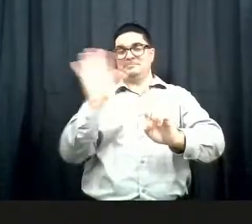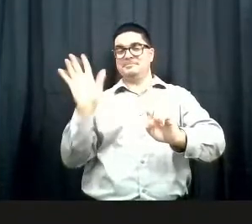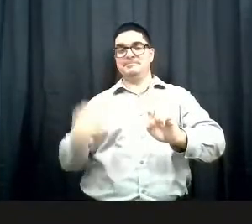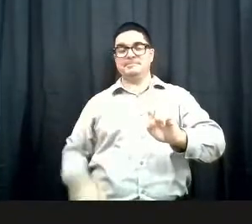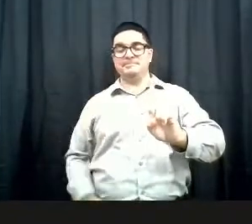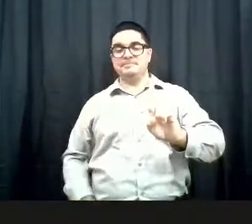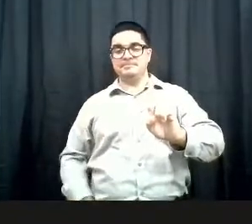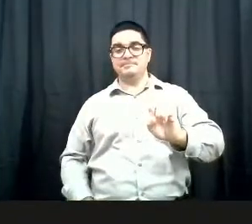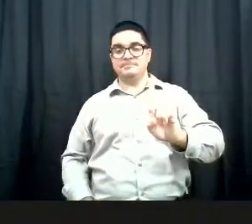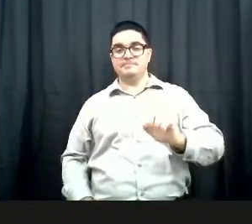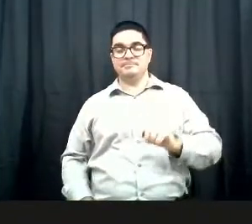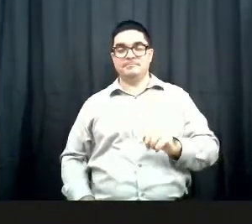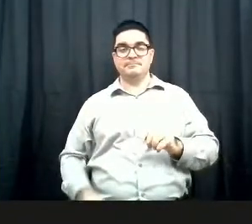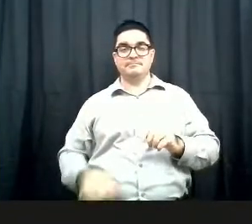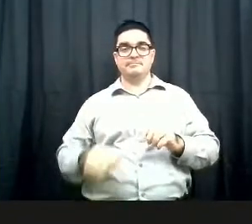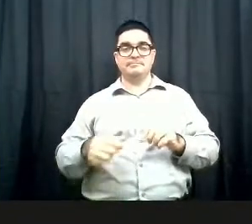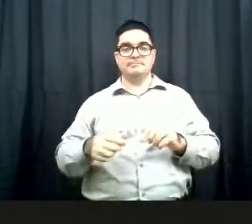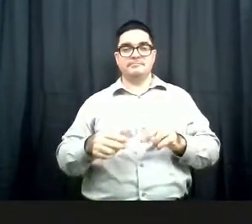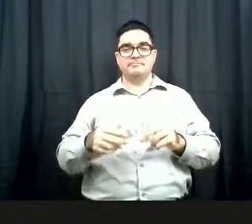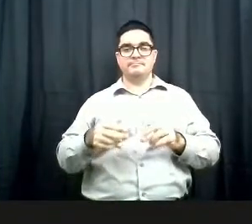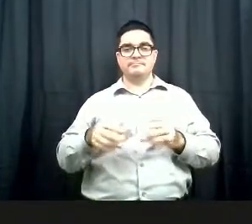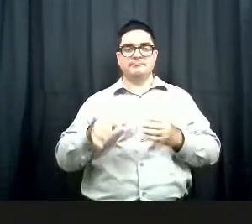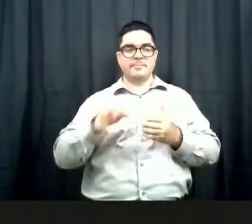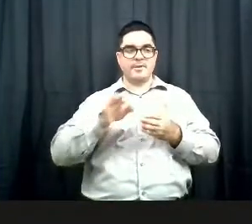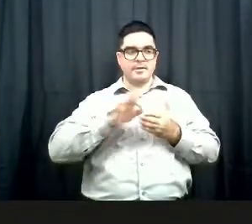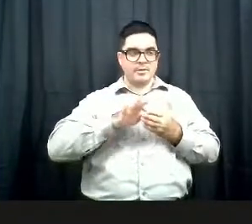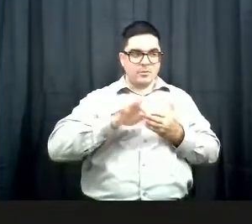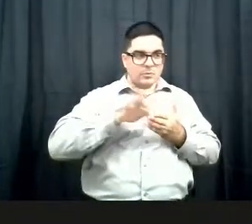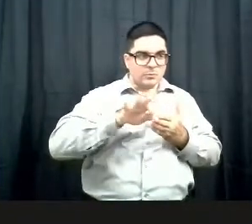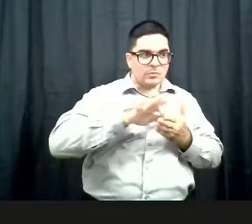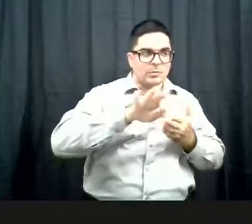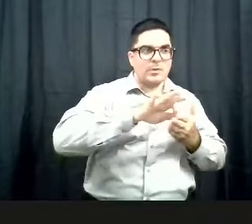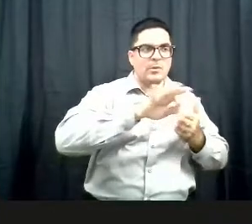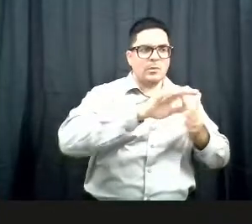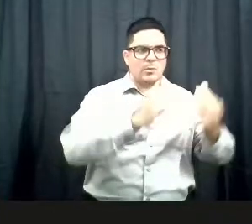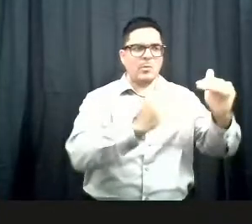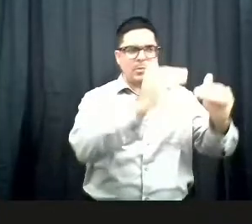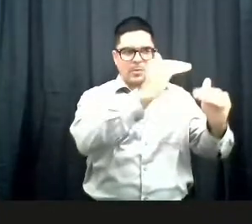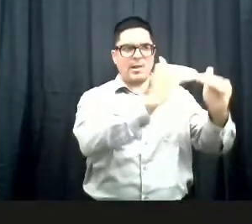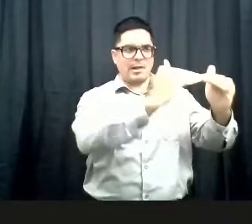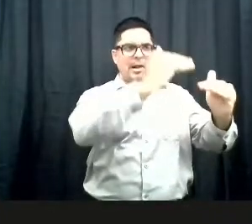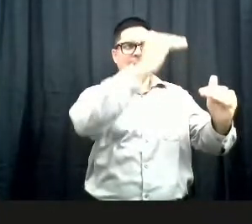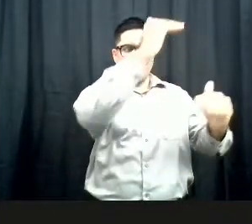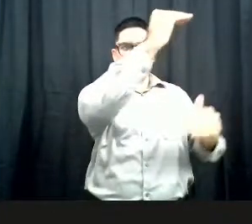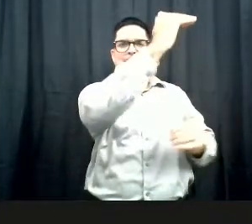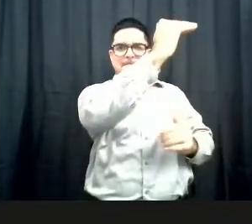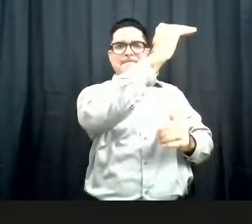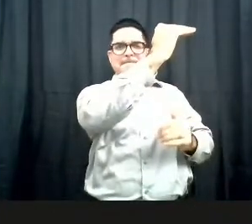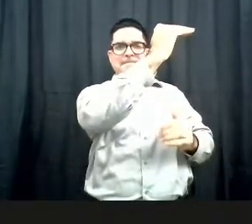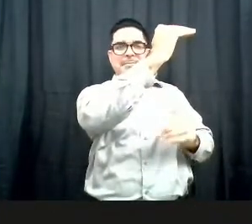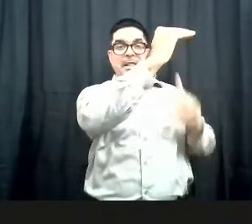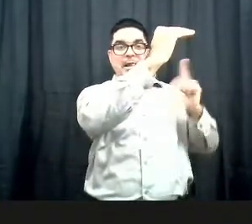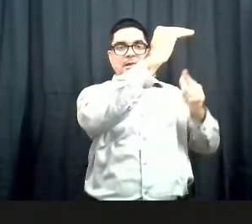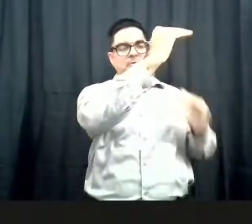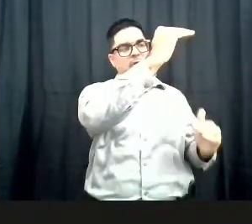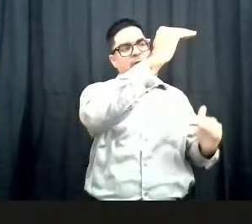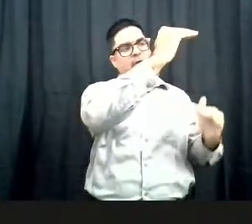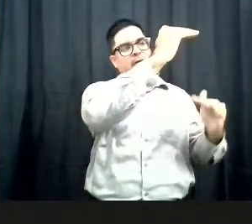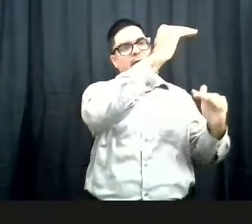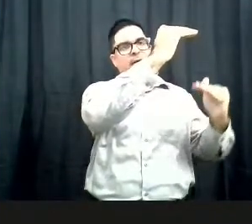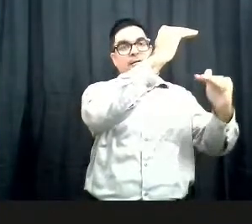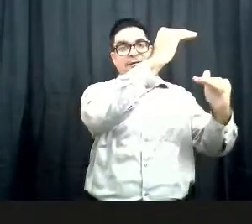baking in growth and having it not happen, and having that lead to more